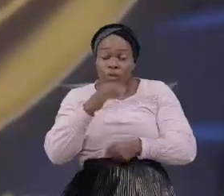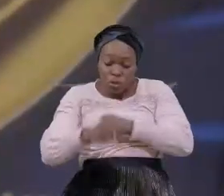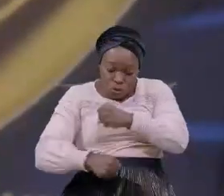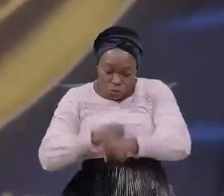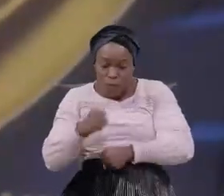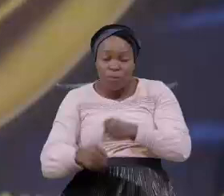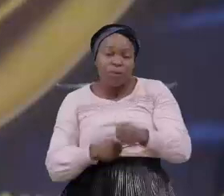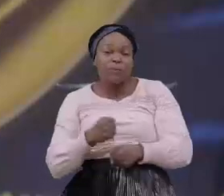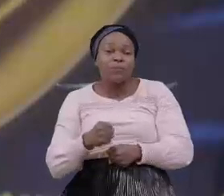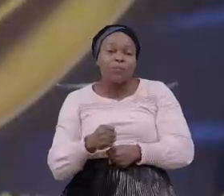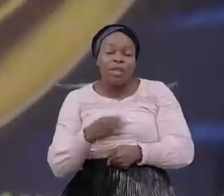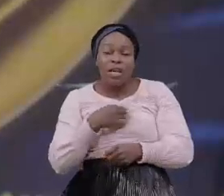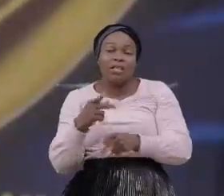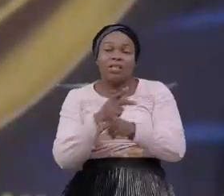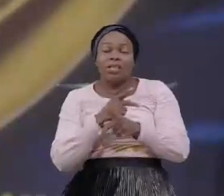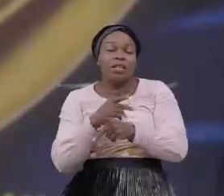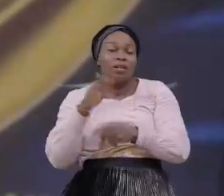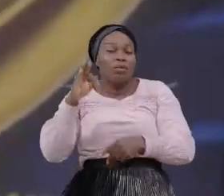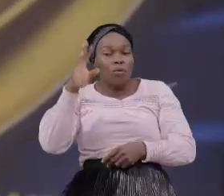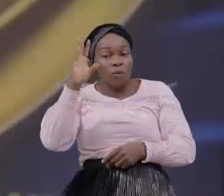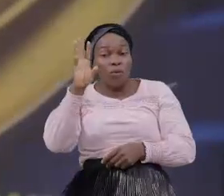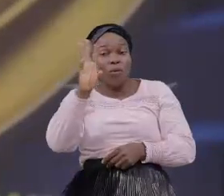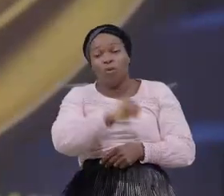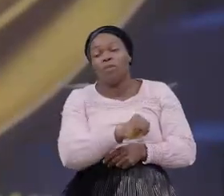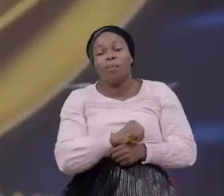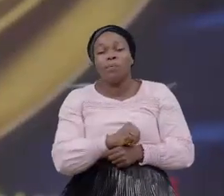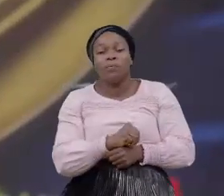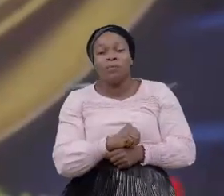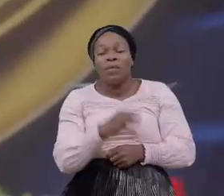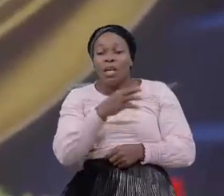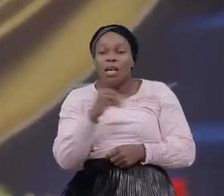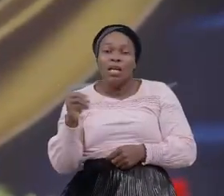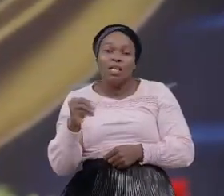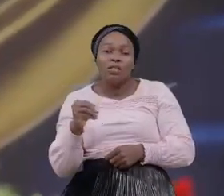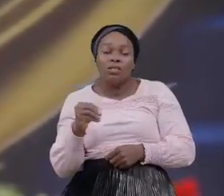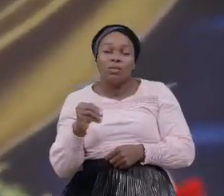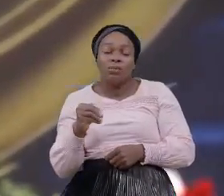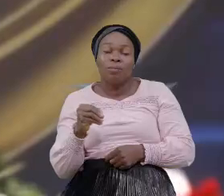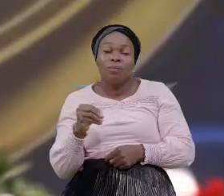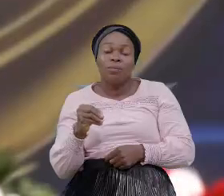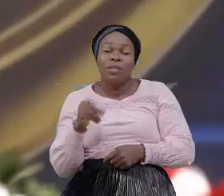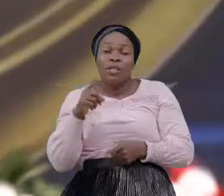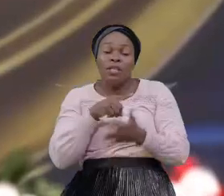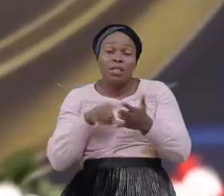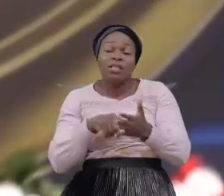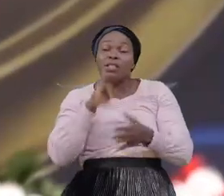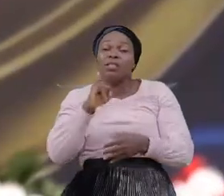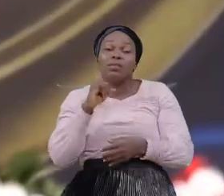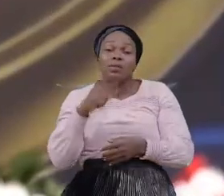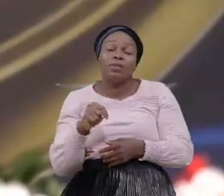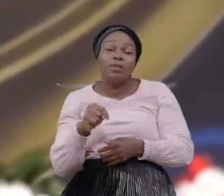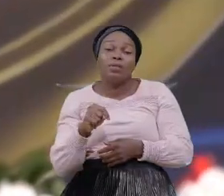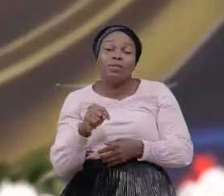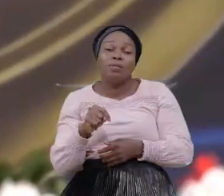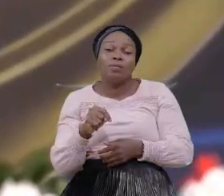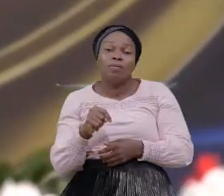care for them, not lending them money. But Daddy, I lend you this. And this is the interest. Because you are